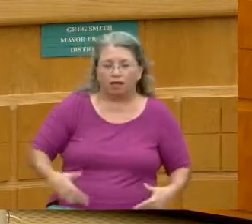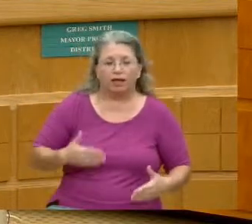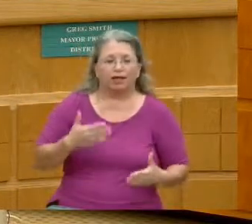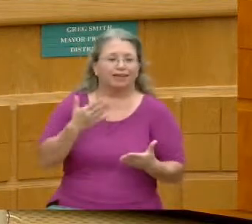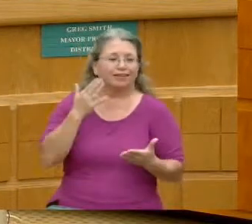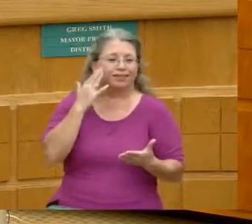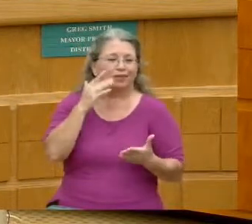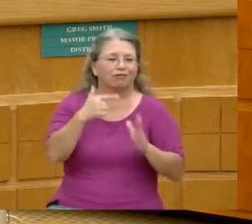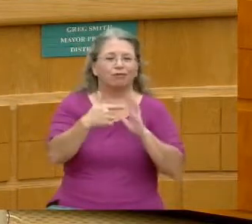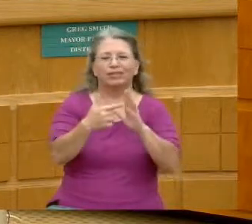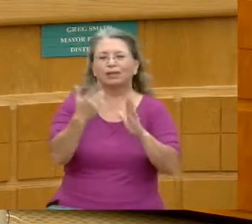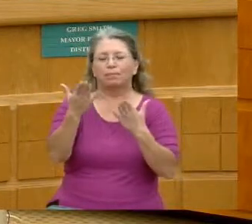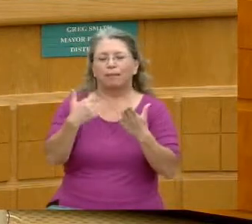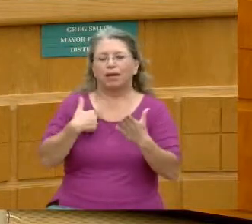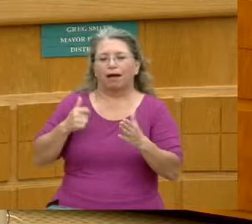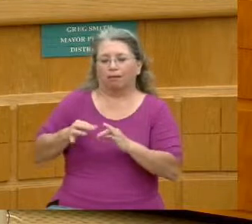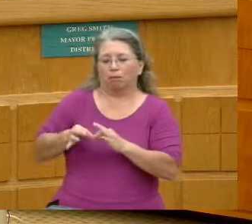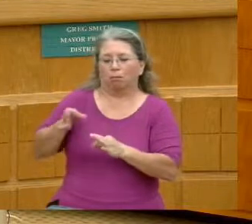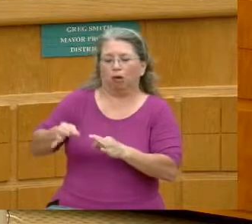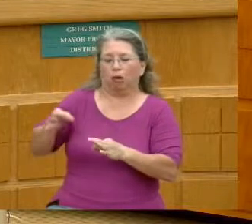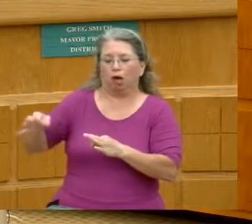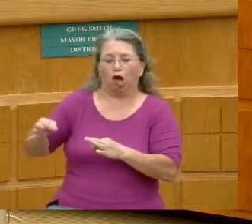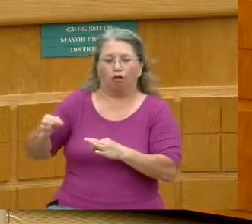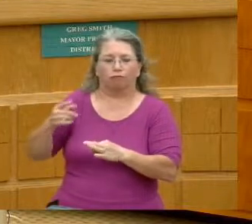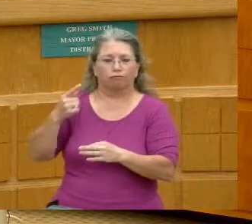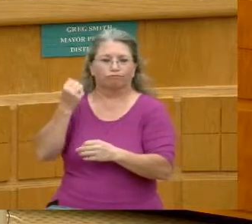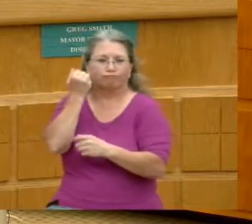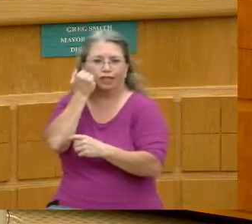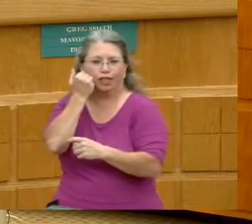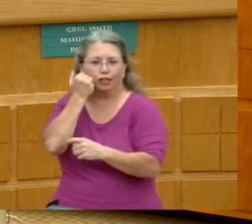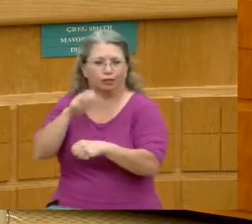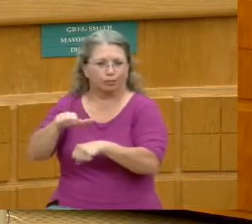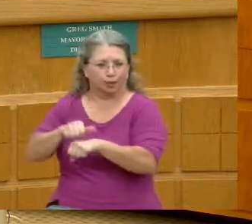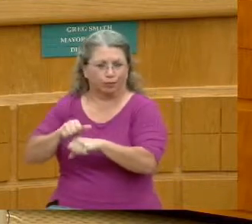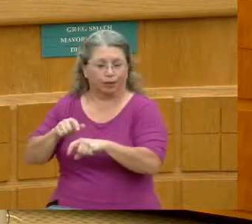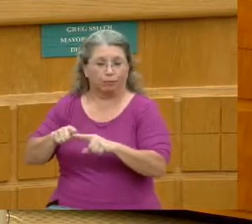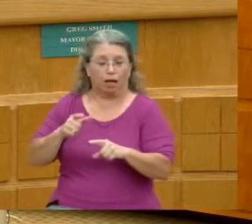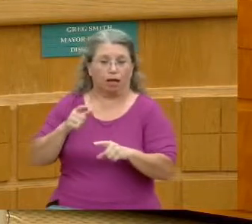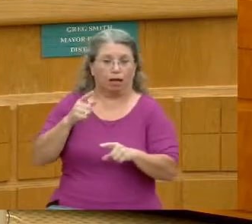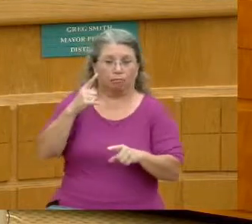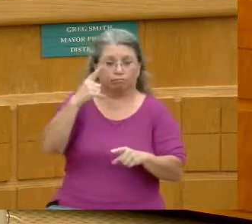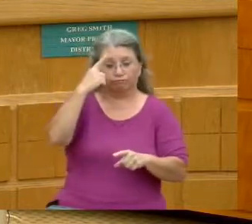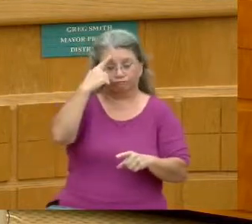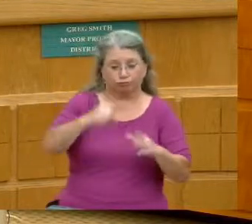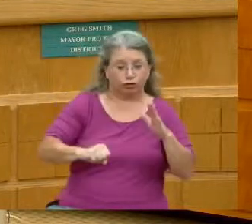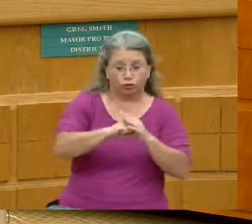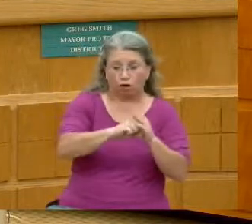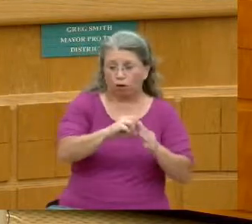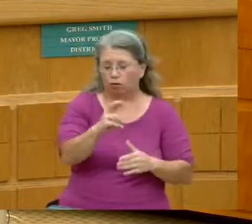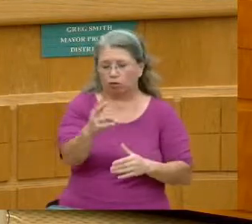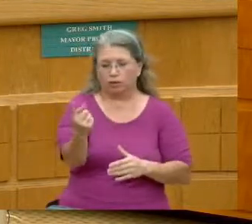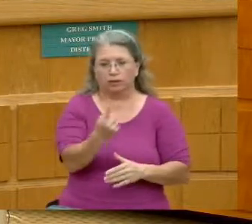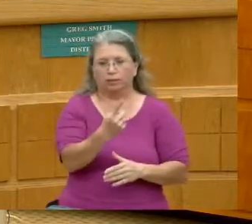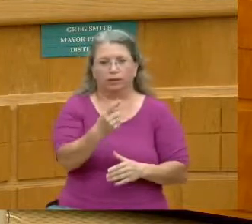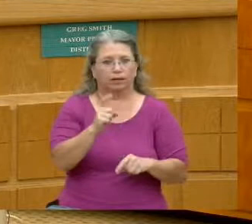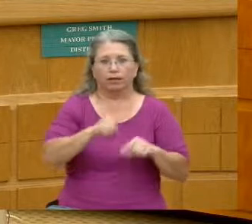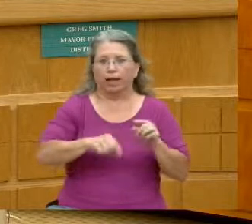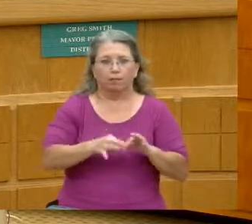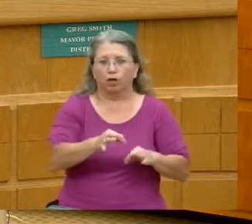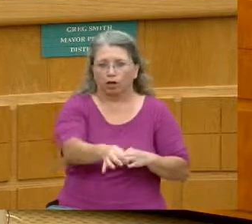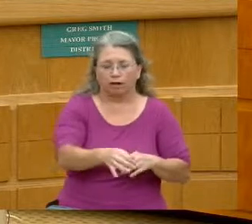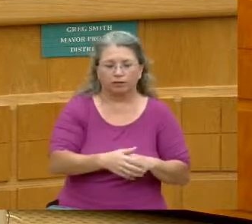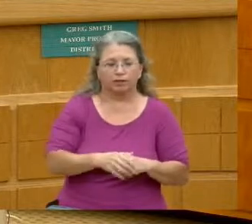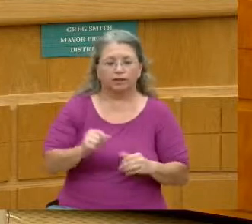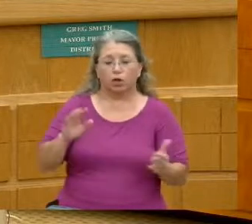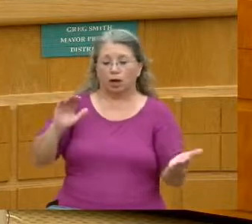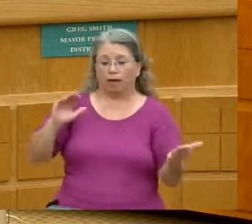my root canal for a couple weeks, but if I have a stroke, it's kind of hard to put that off, right? So comparing eye and dental to hospitals and